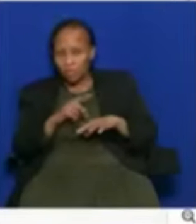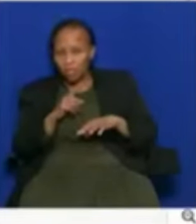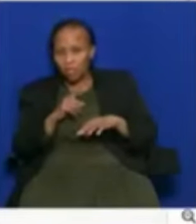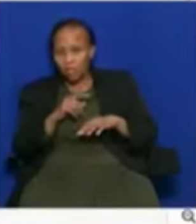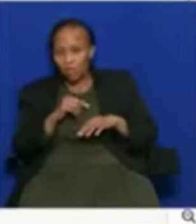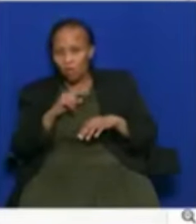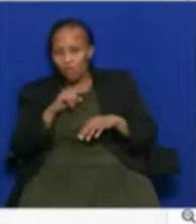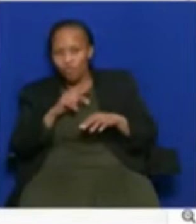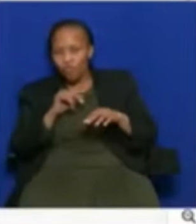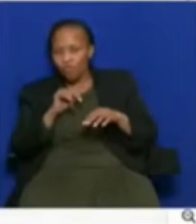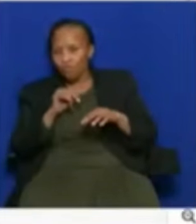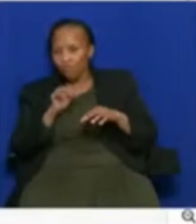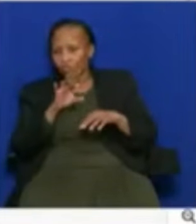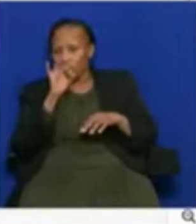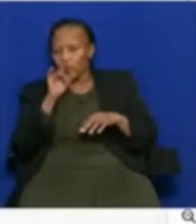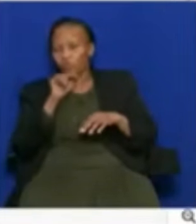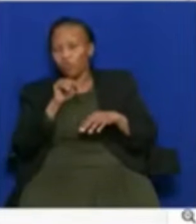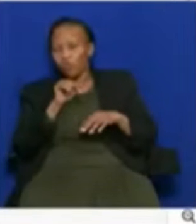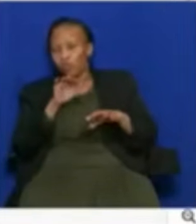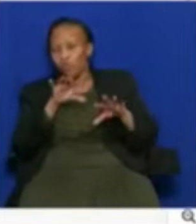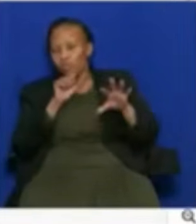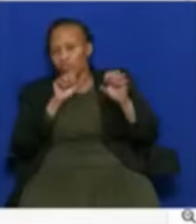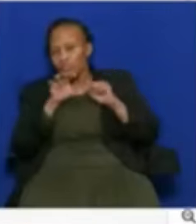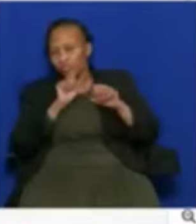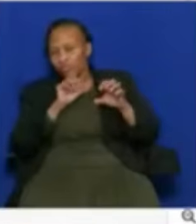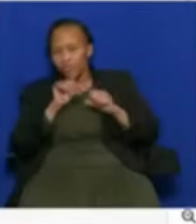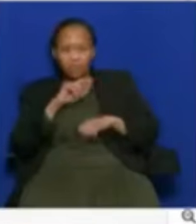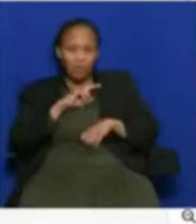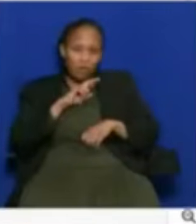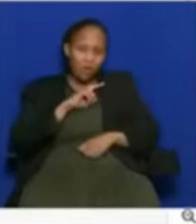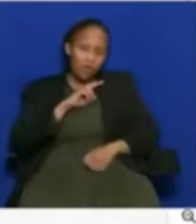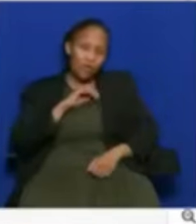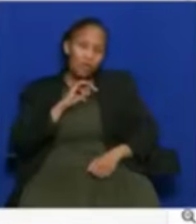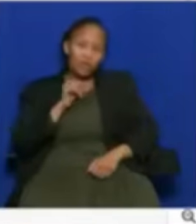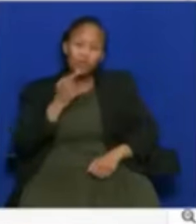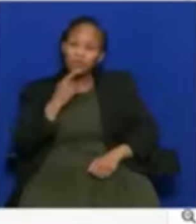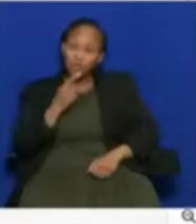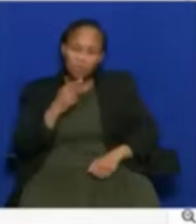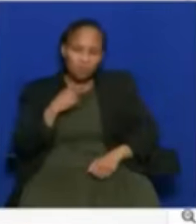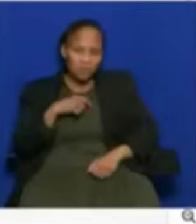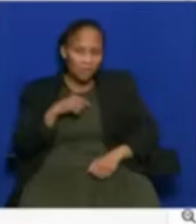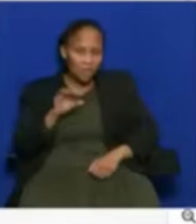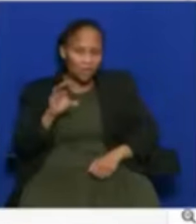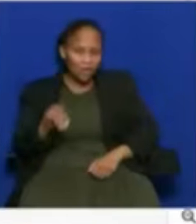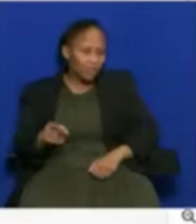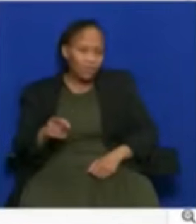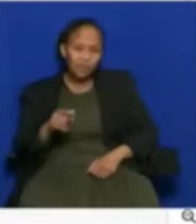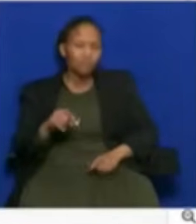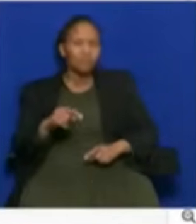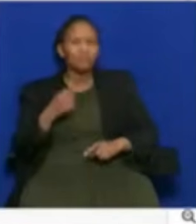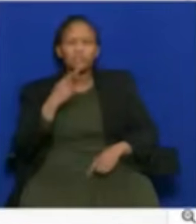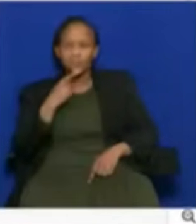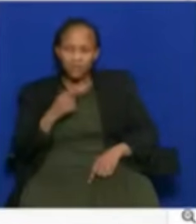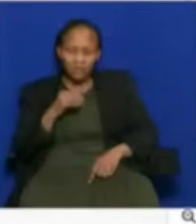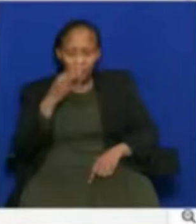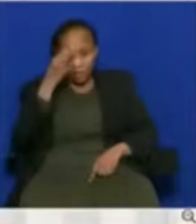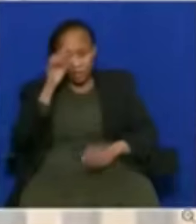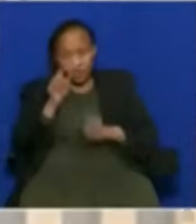you didn't personally request it from the magistrate. You confirm that the prosecutor did not put it to the magistrate in open